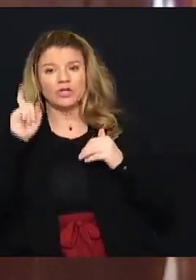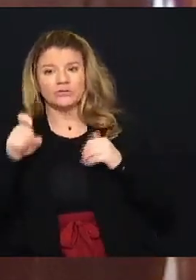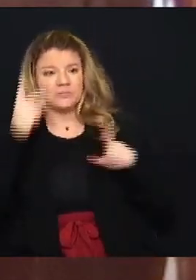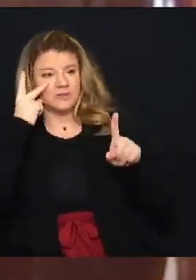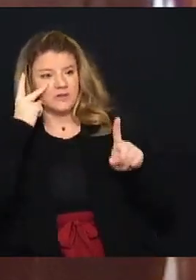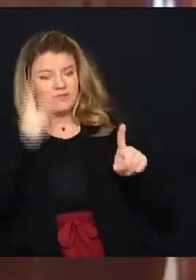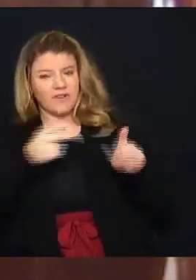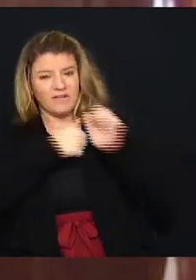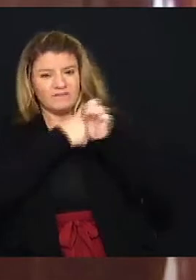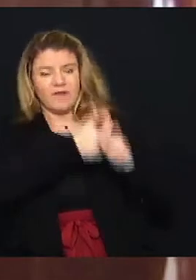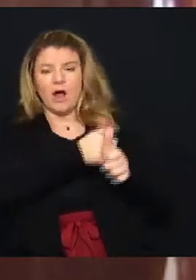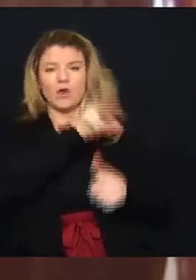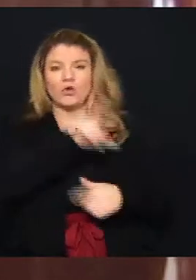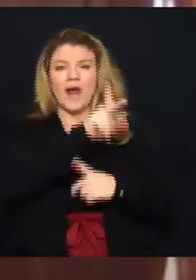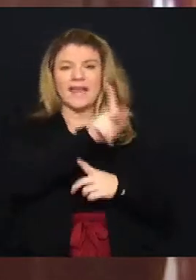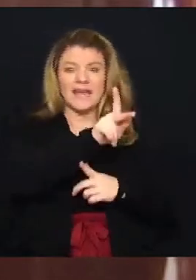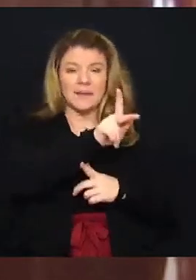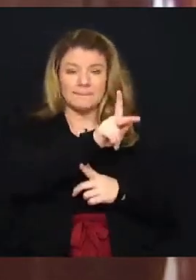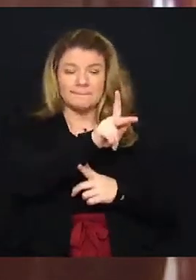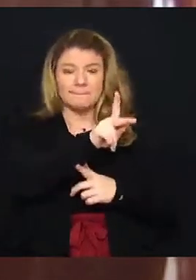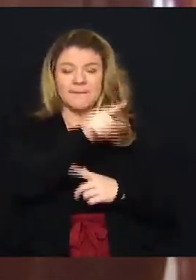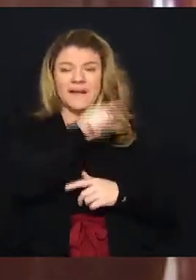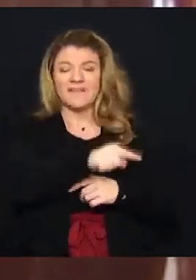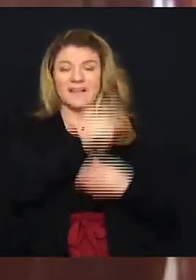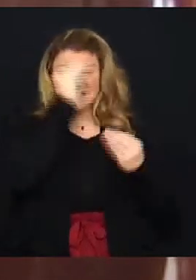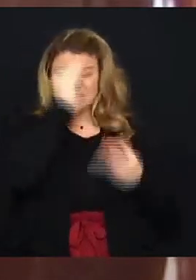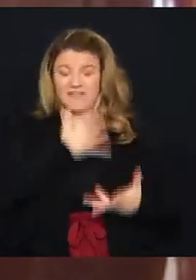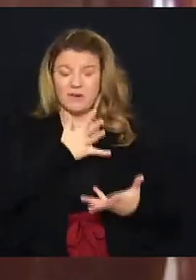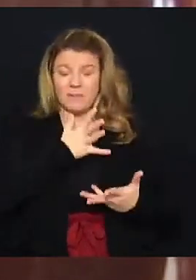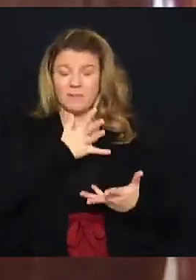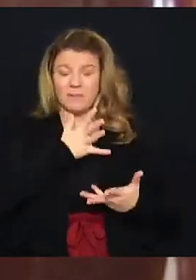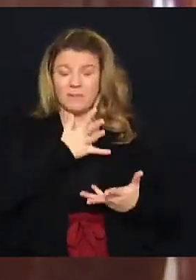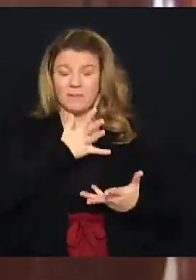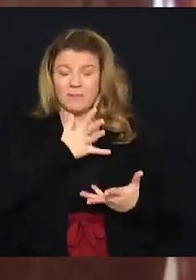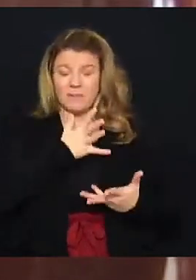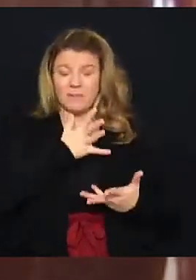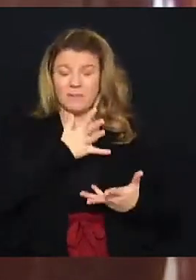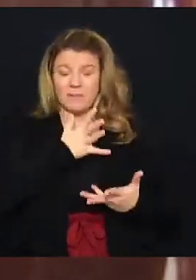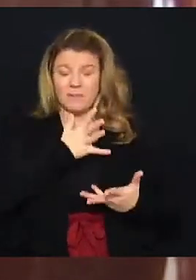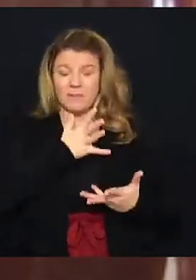the United Kingdom, and this is data specifically out of Britain,